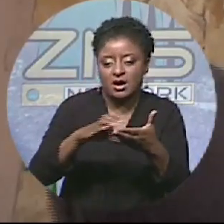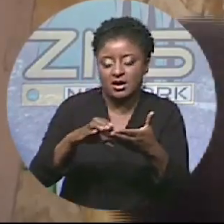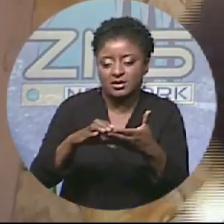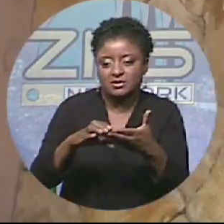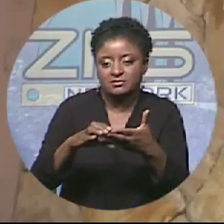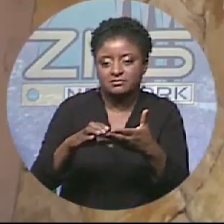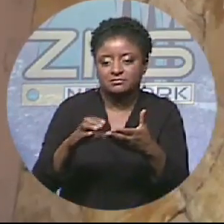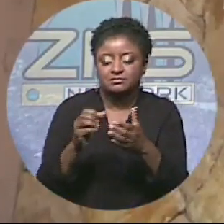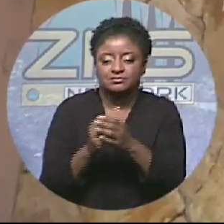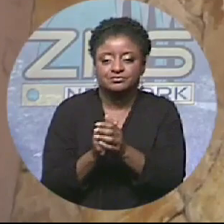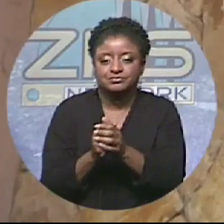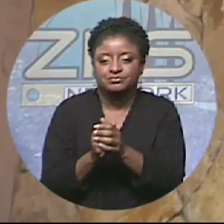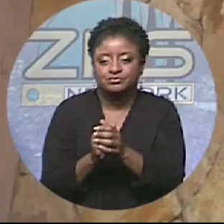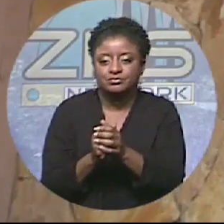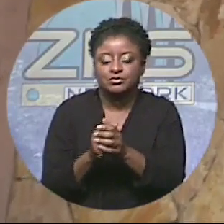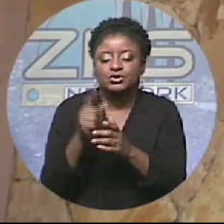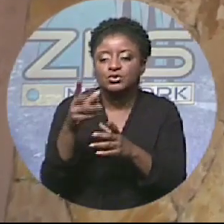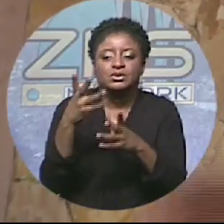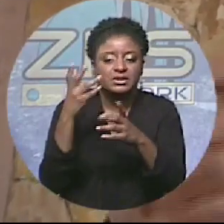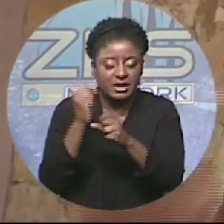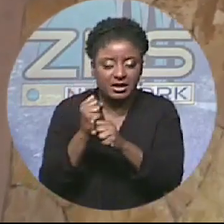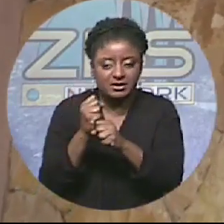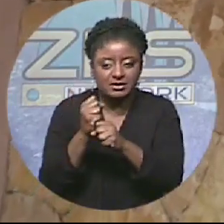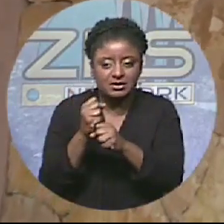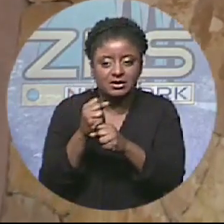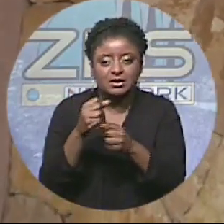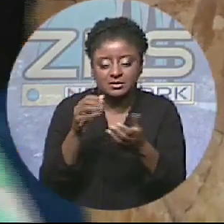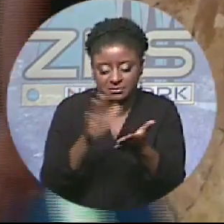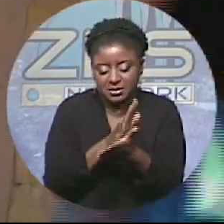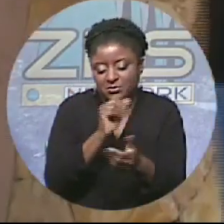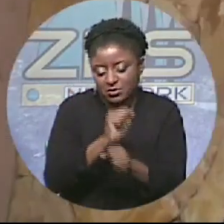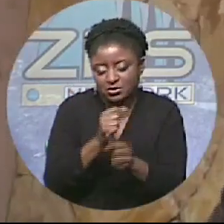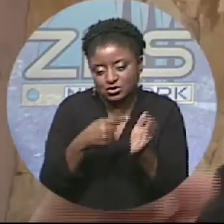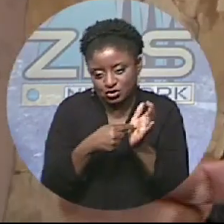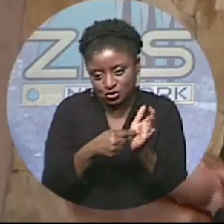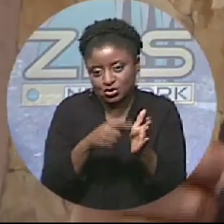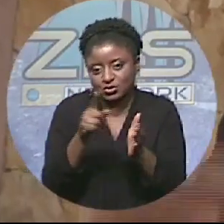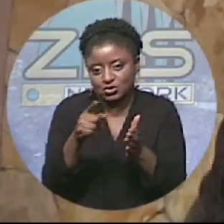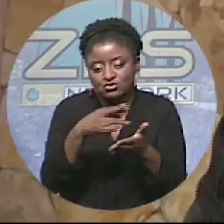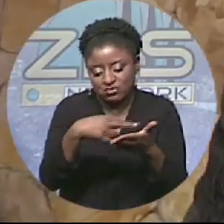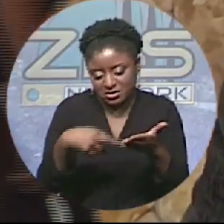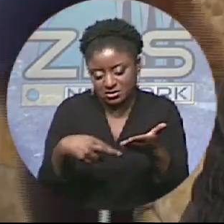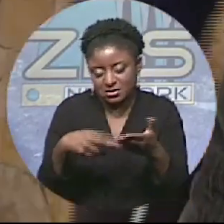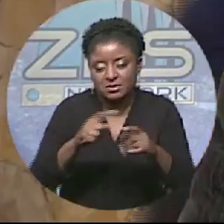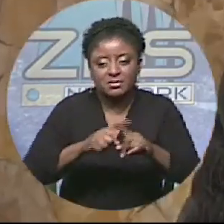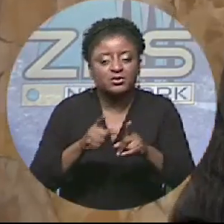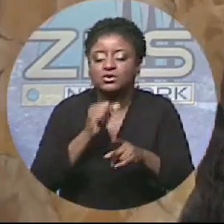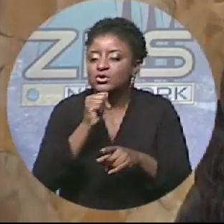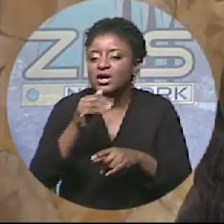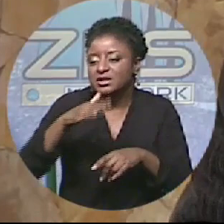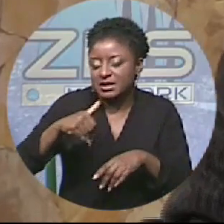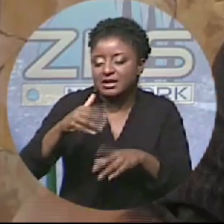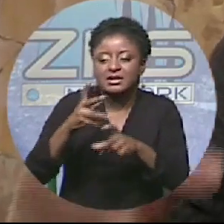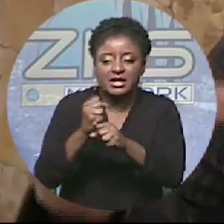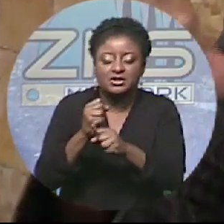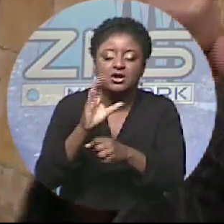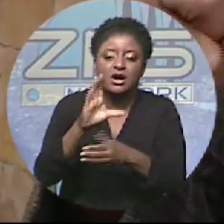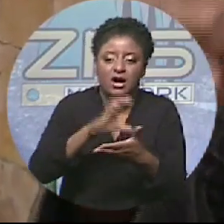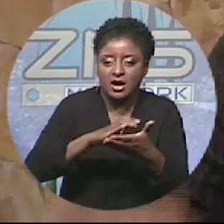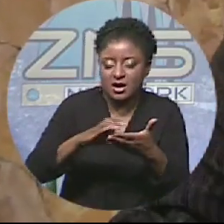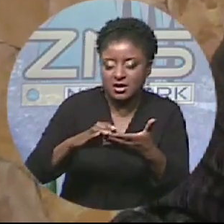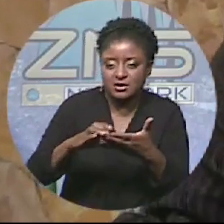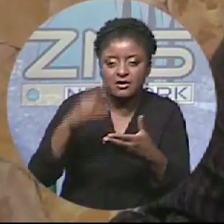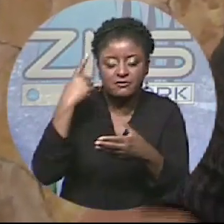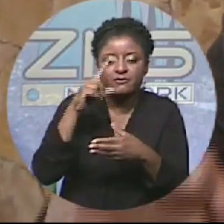not an actual voter's card. That's correct. You'll get a receipt for the 2017 register, but once new persons, once you register